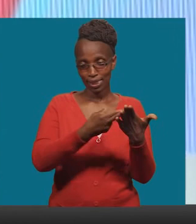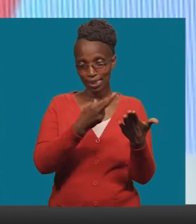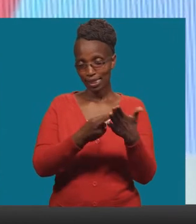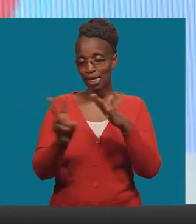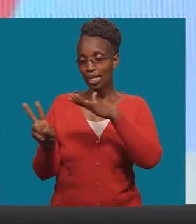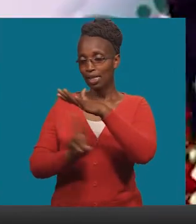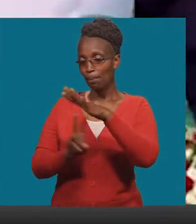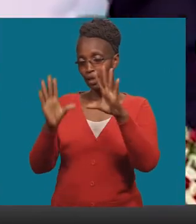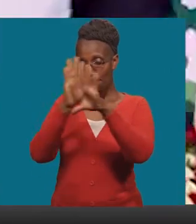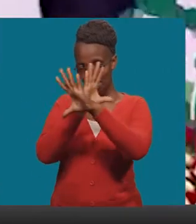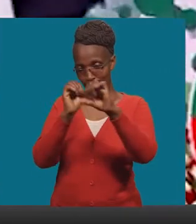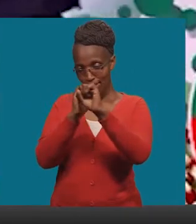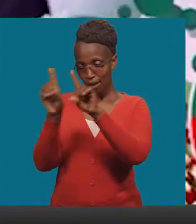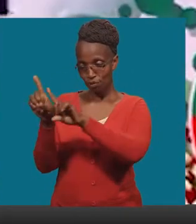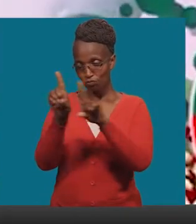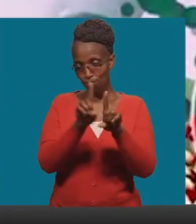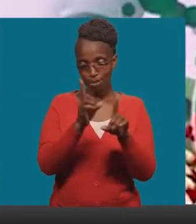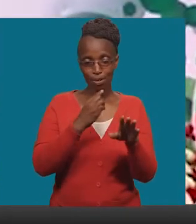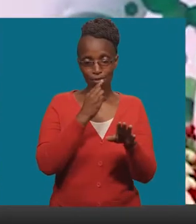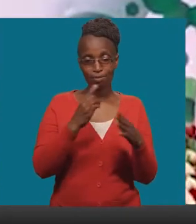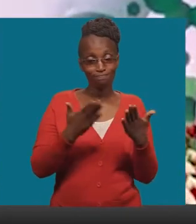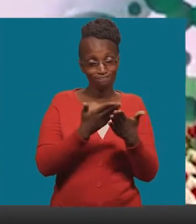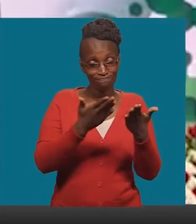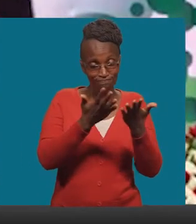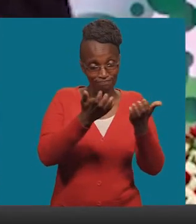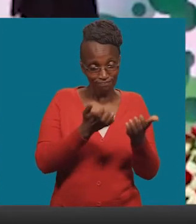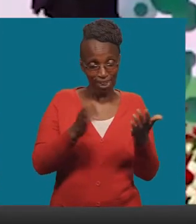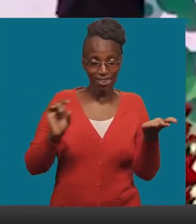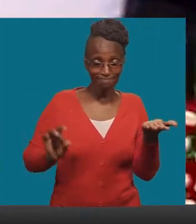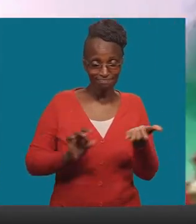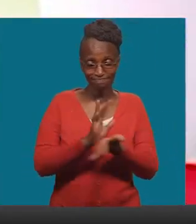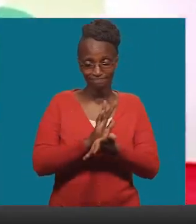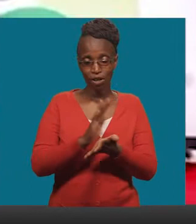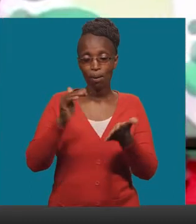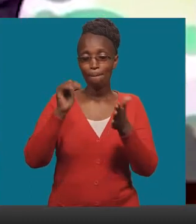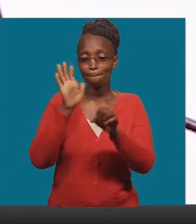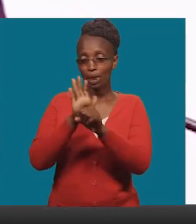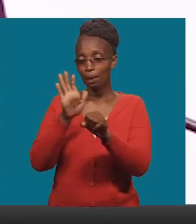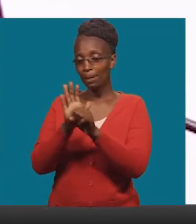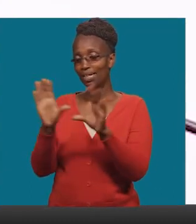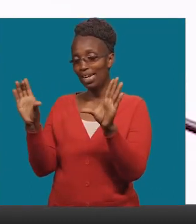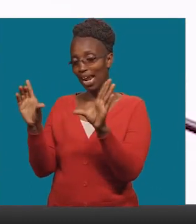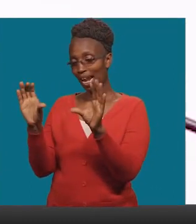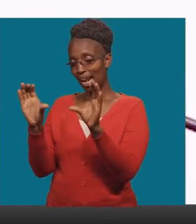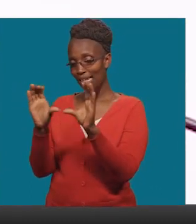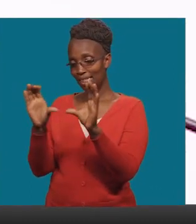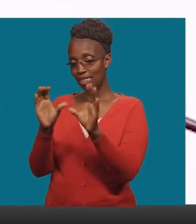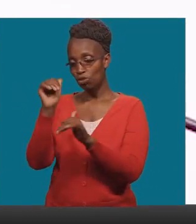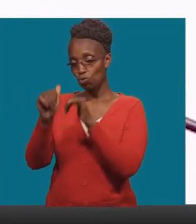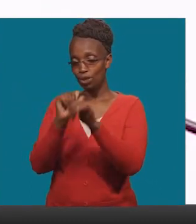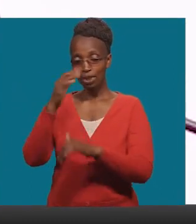and resources. Kwa upande wake, naibu wa rais Rigathi Gachagua amesema ipo haja ya kuondoa leseni nyingi